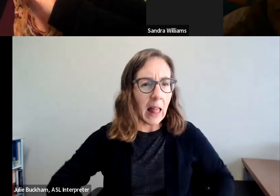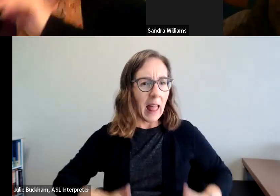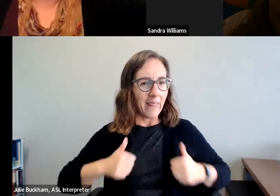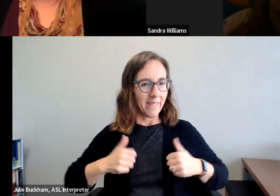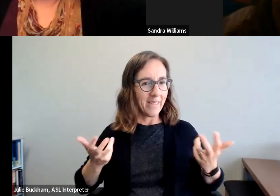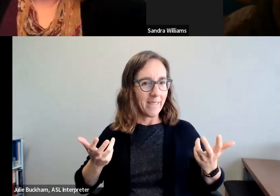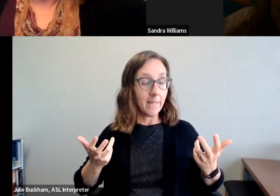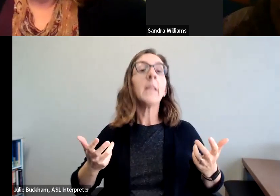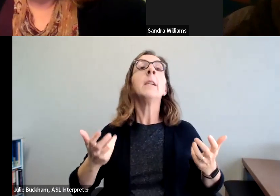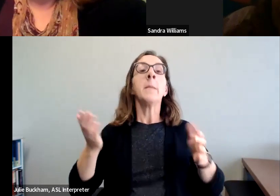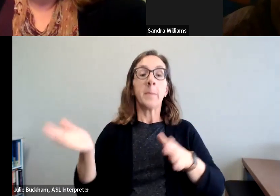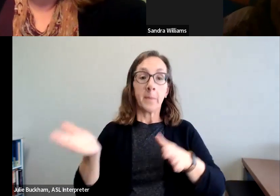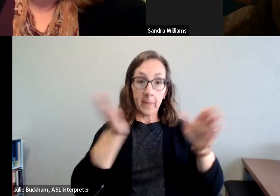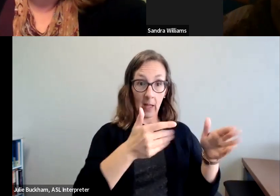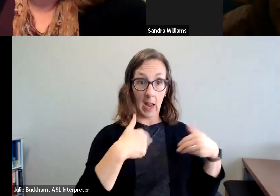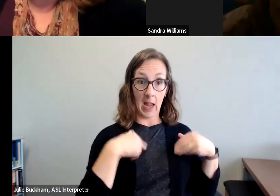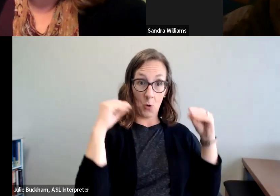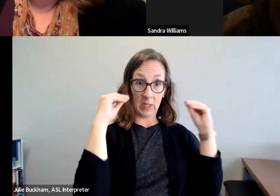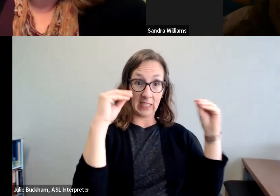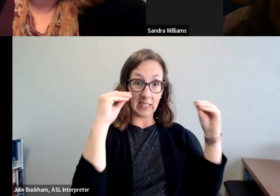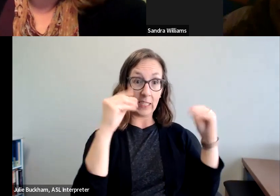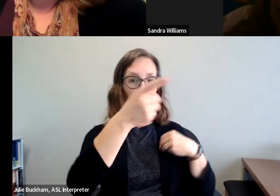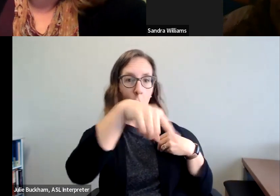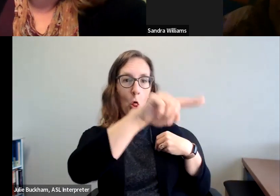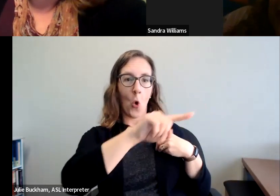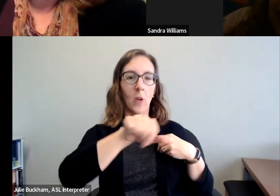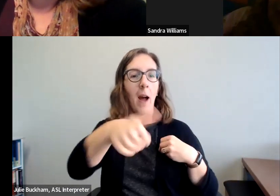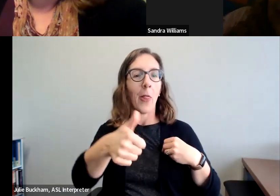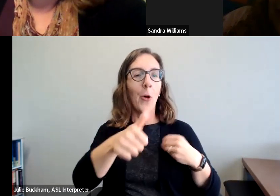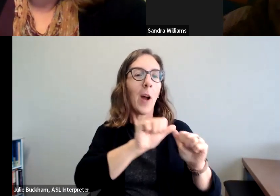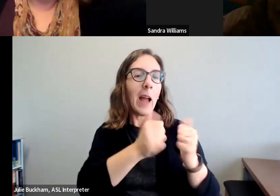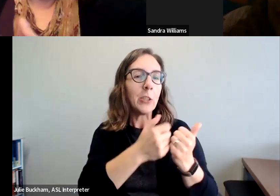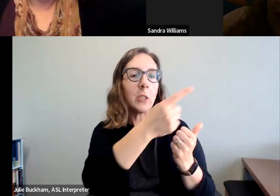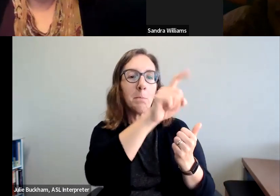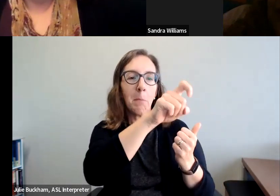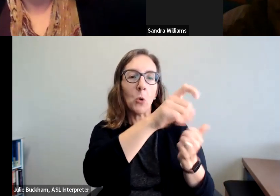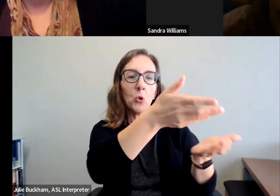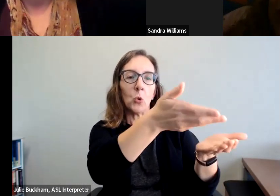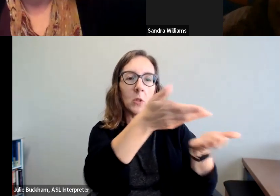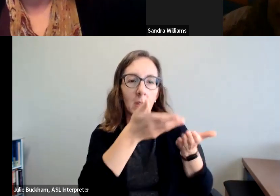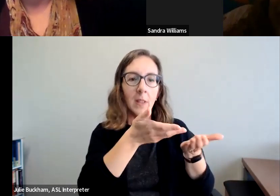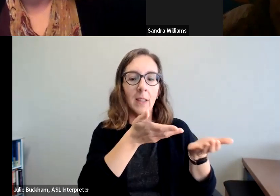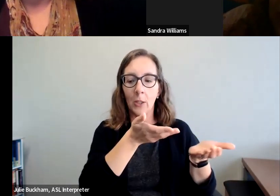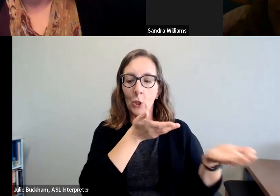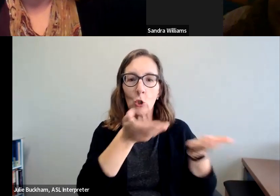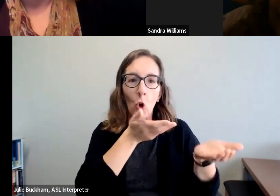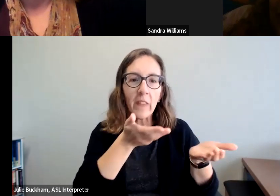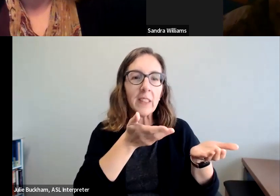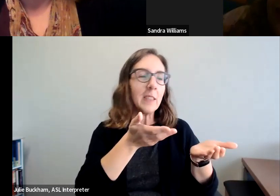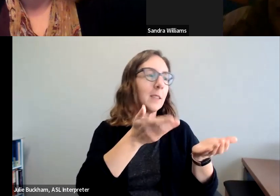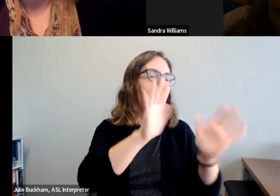to service providers who were supposedly there to assist with the